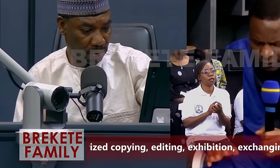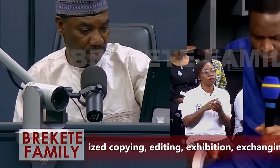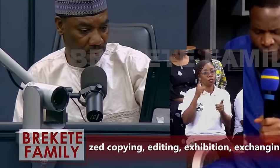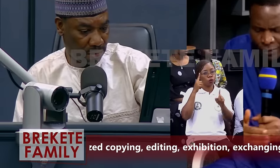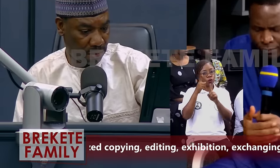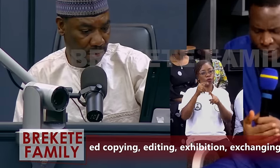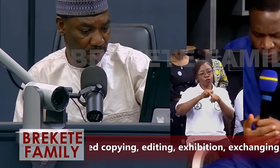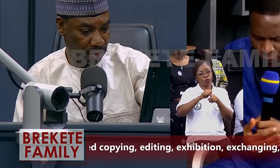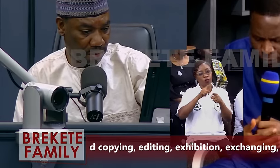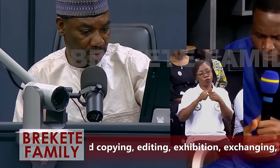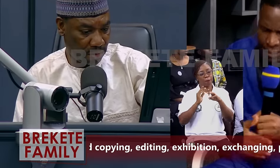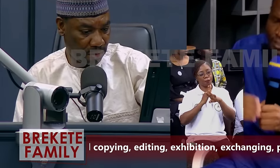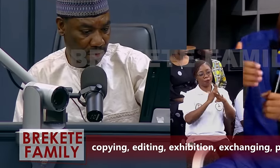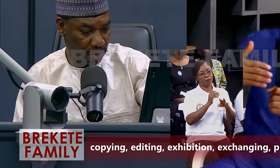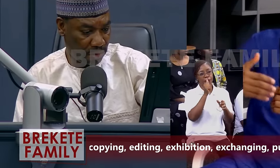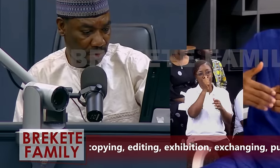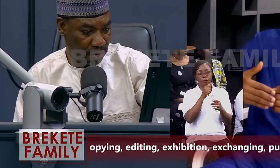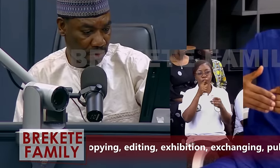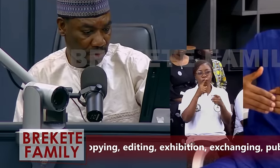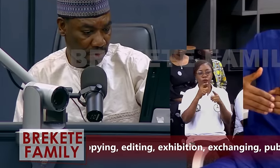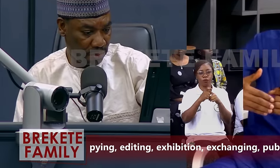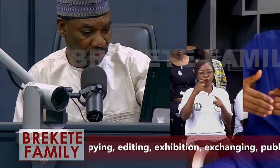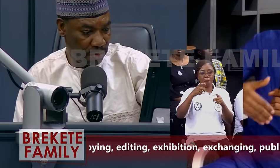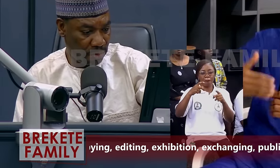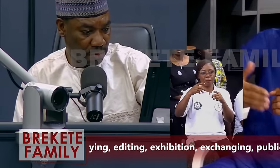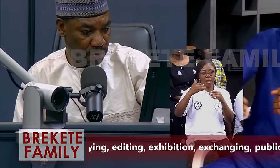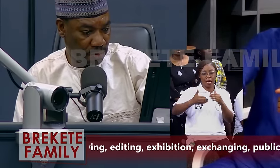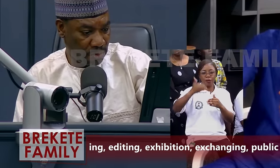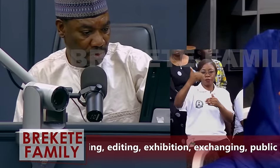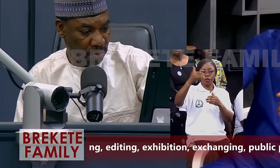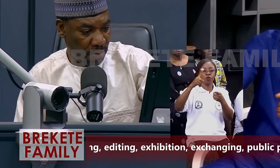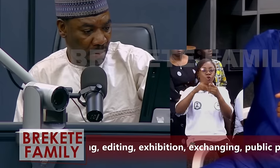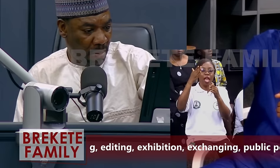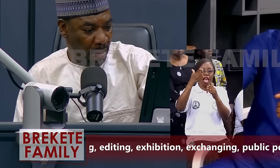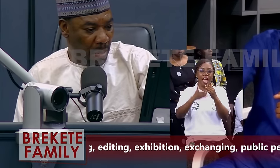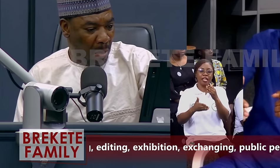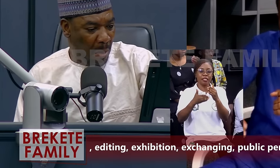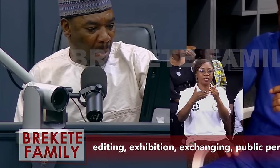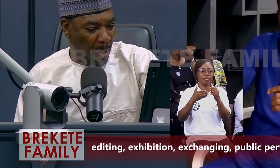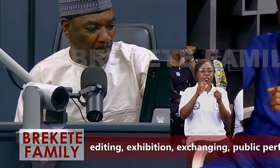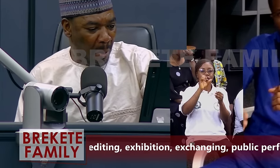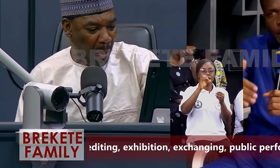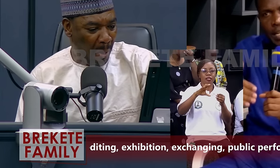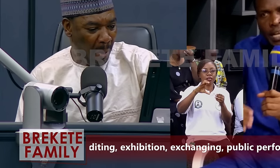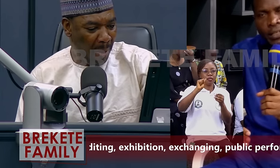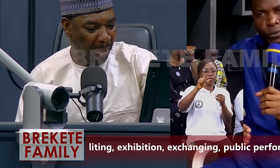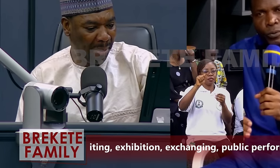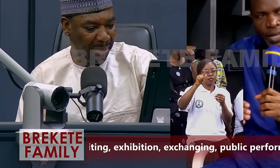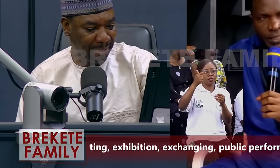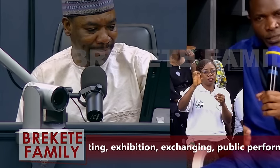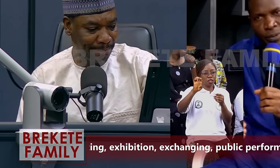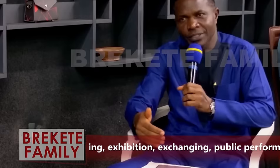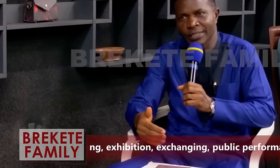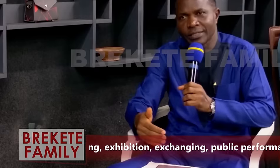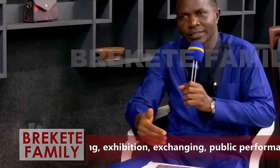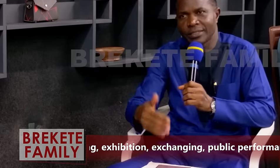treatment is to prevent patients from migrating to end-stage kidney failure. And so that's why the earlier we